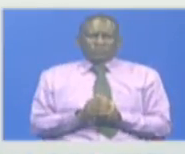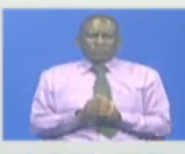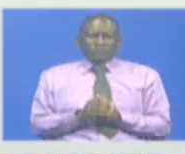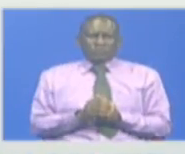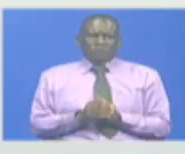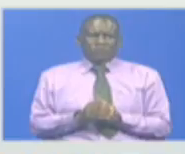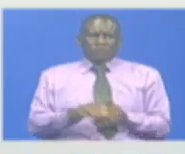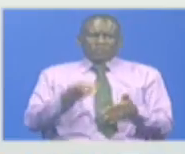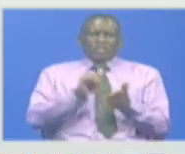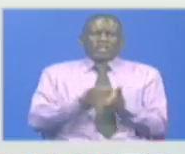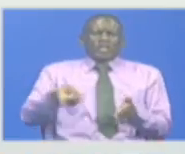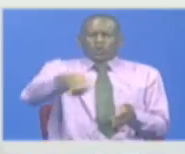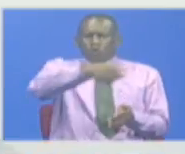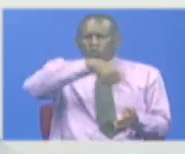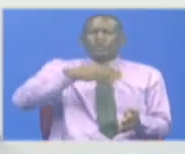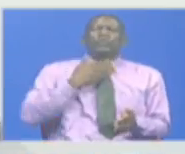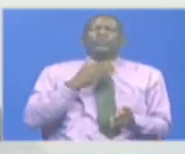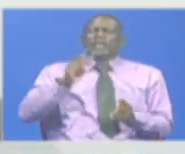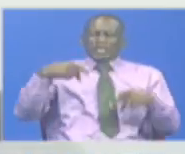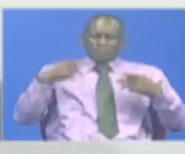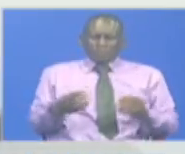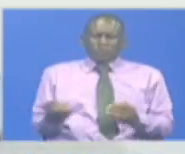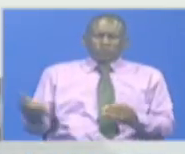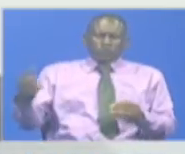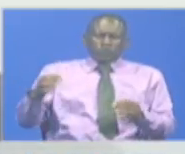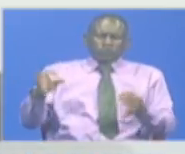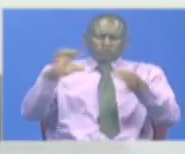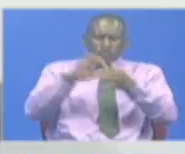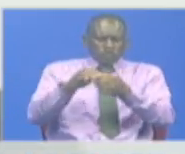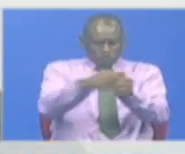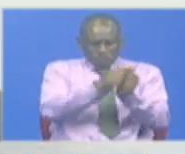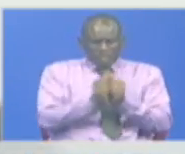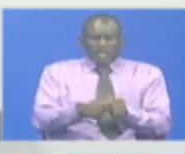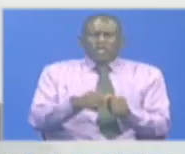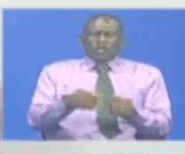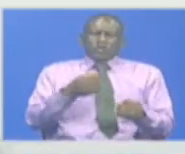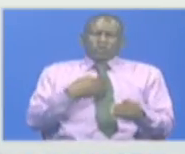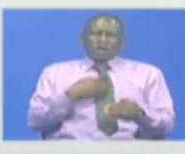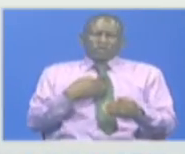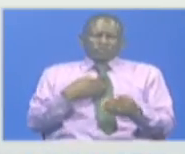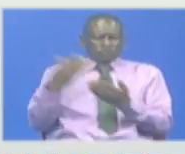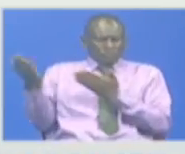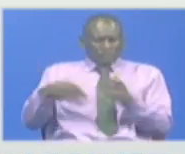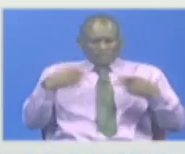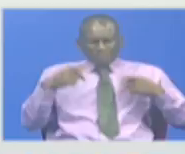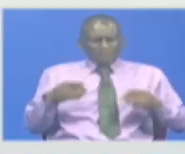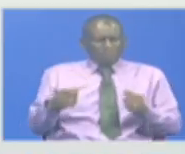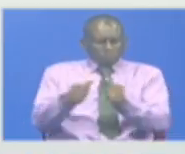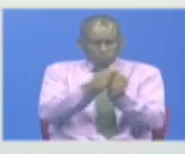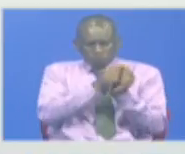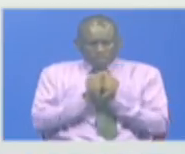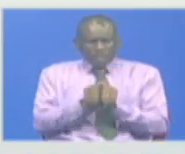that we want to bring the people of Kenya together, build the bridges to bring the people of Kenya together.